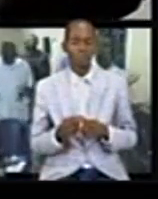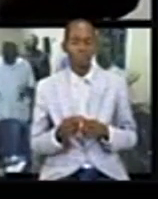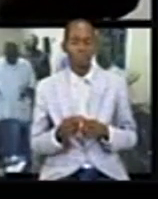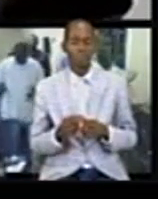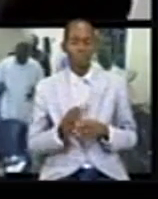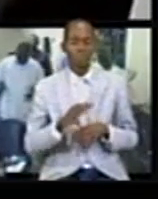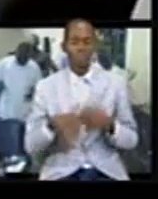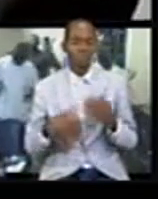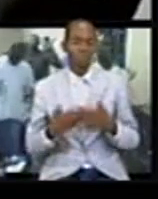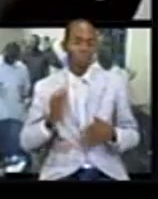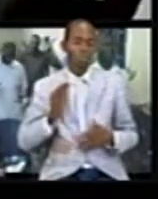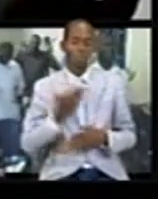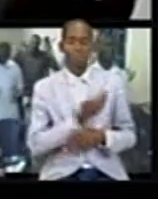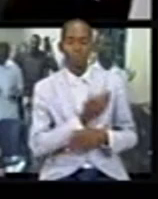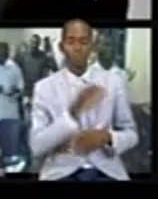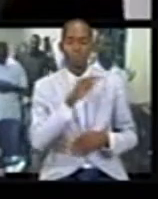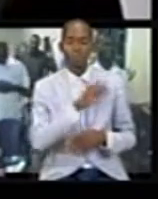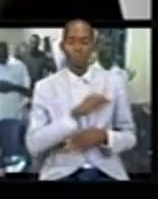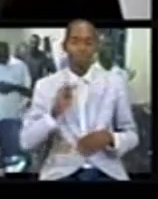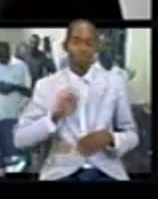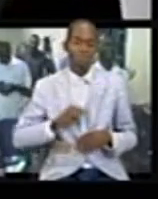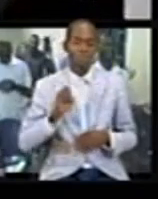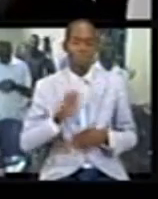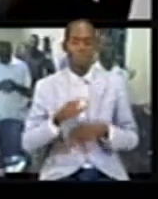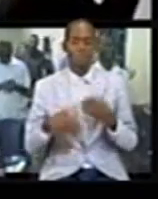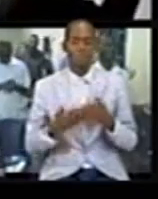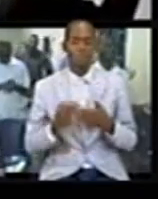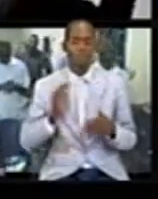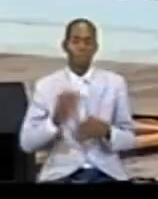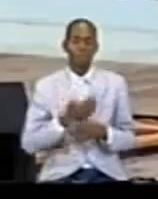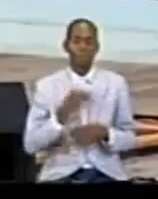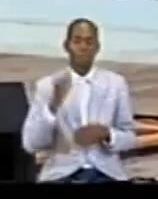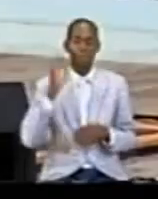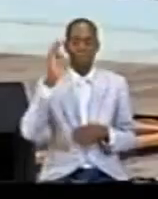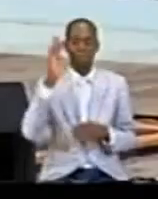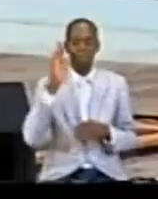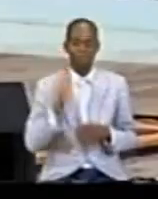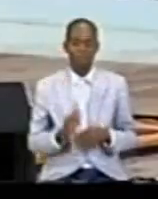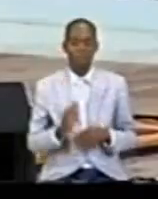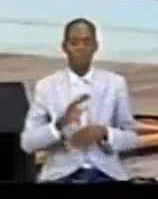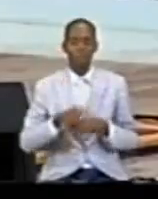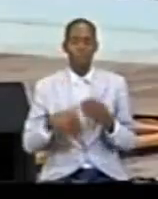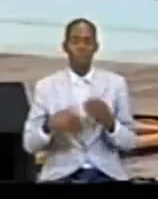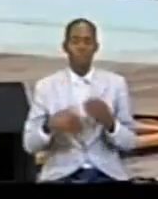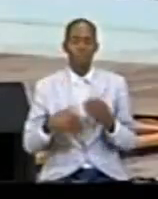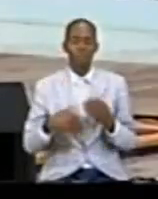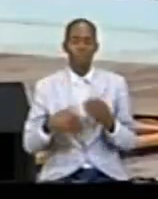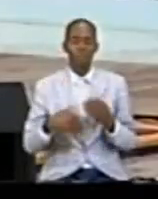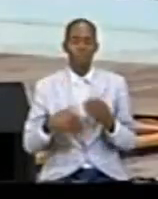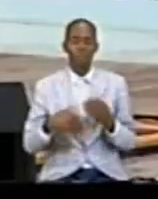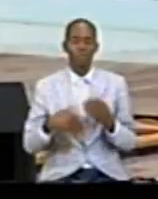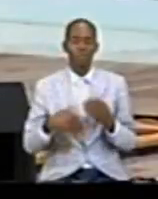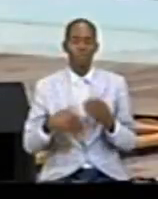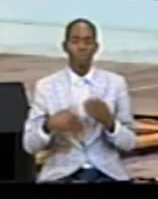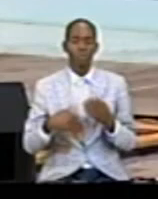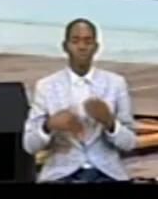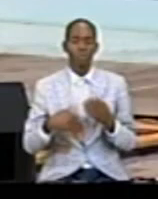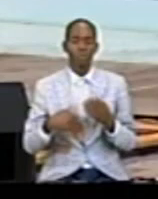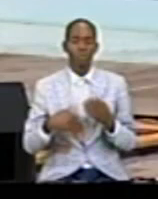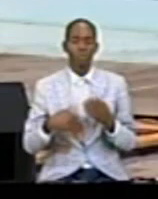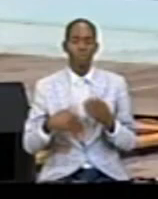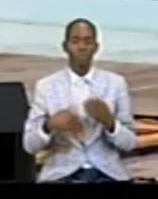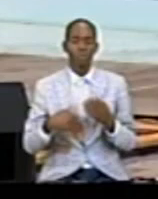All our members, all our ministers, all our workers, all our